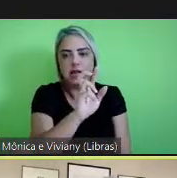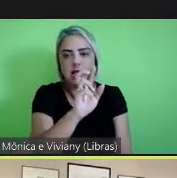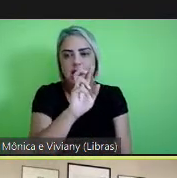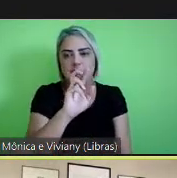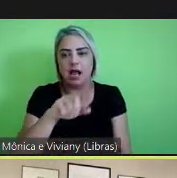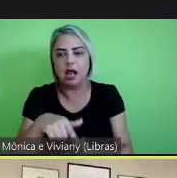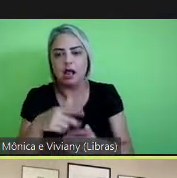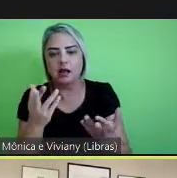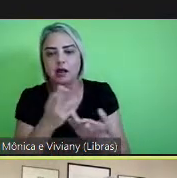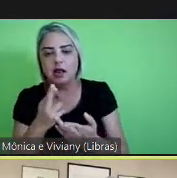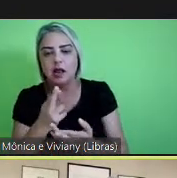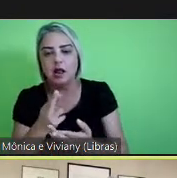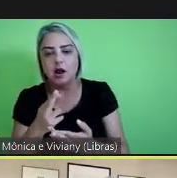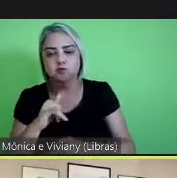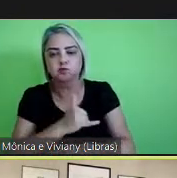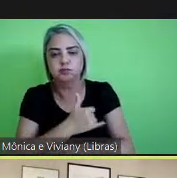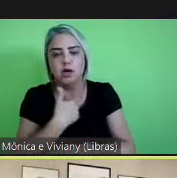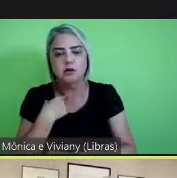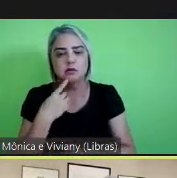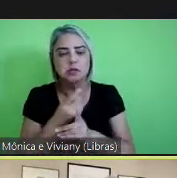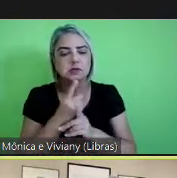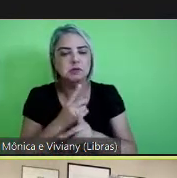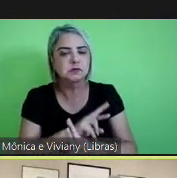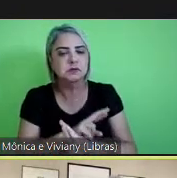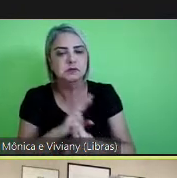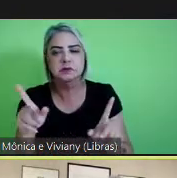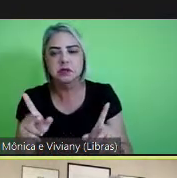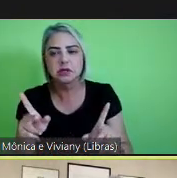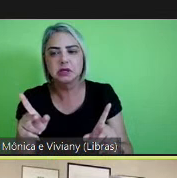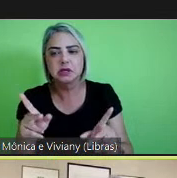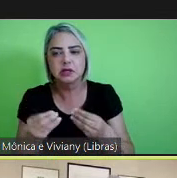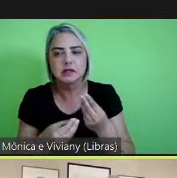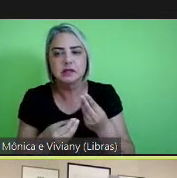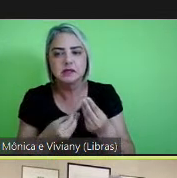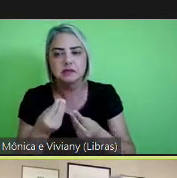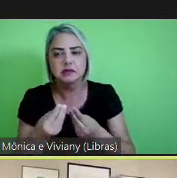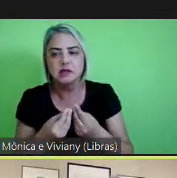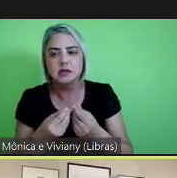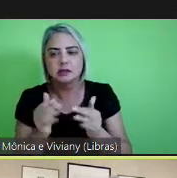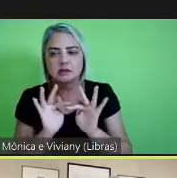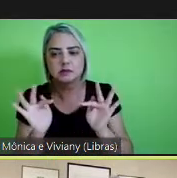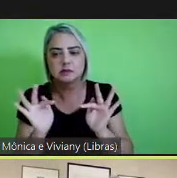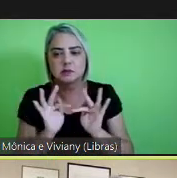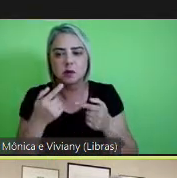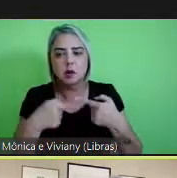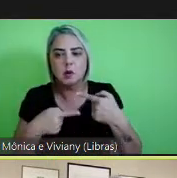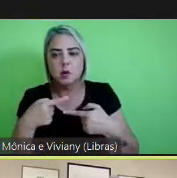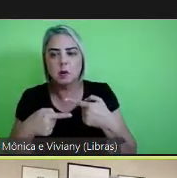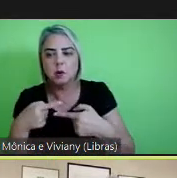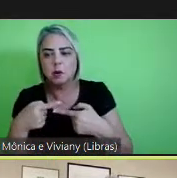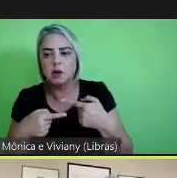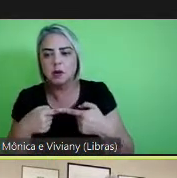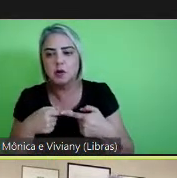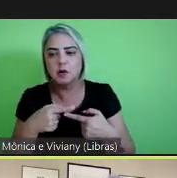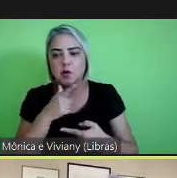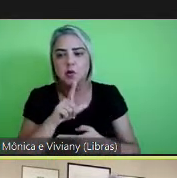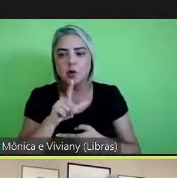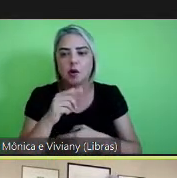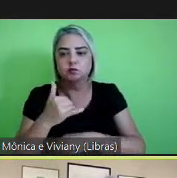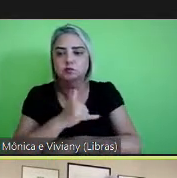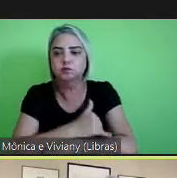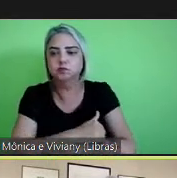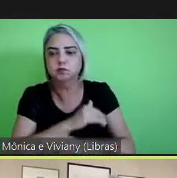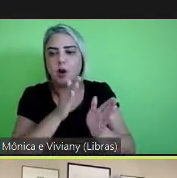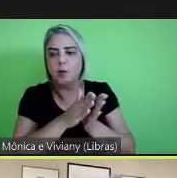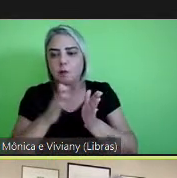any difference in perceived patient-centeredness when discussing gestational weight gain. We didn't find any difference in self-efficacy to